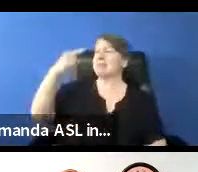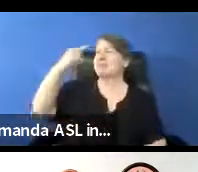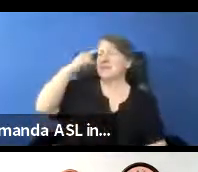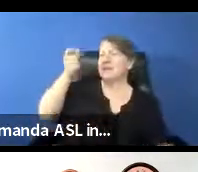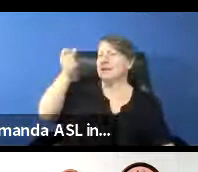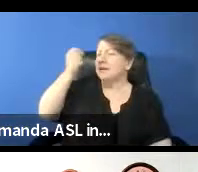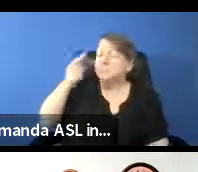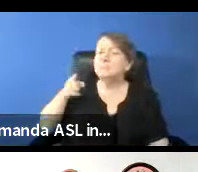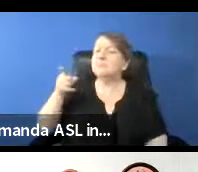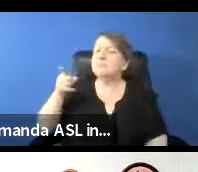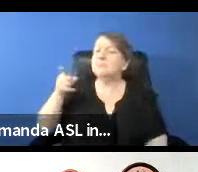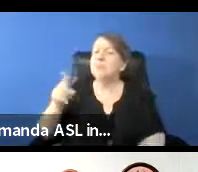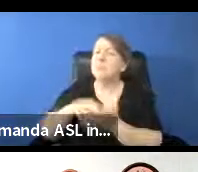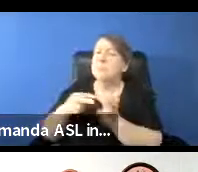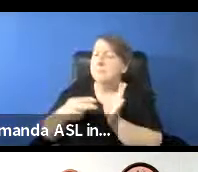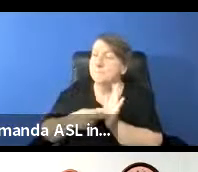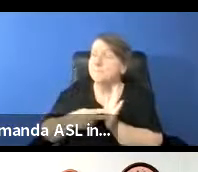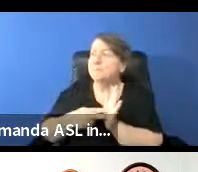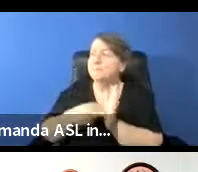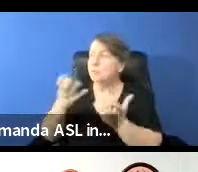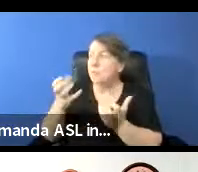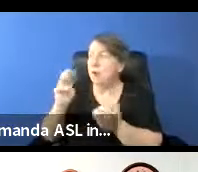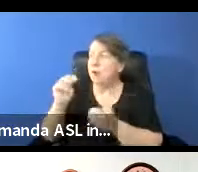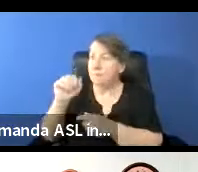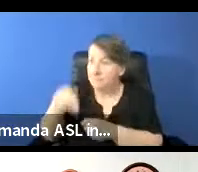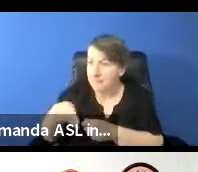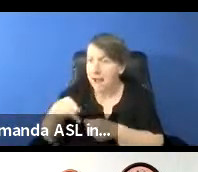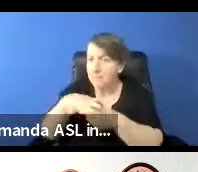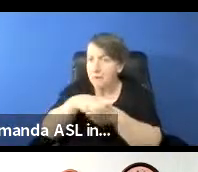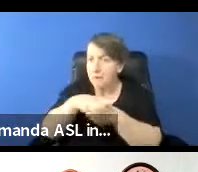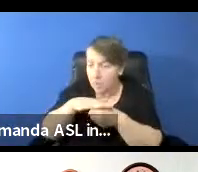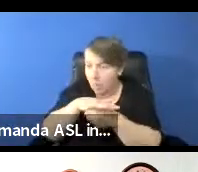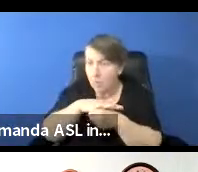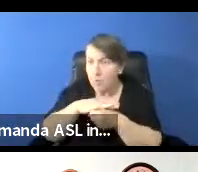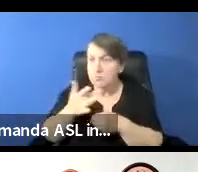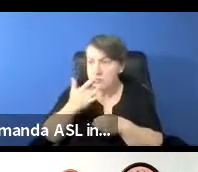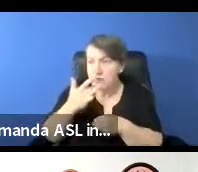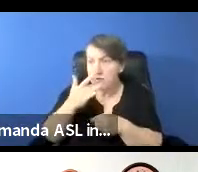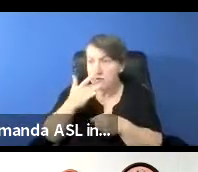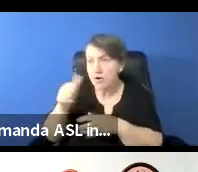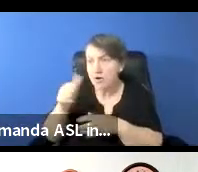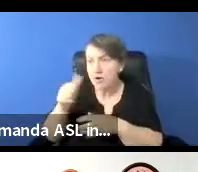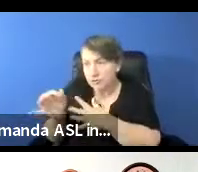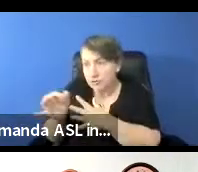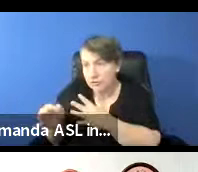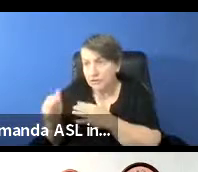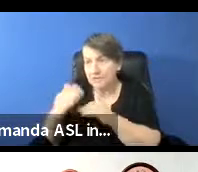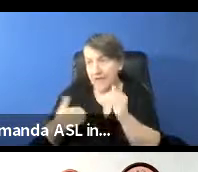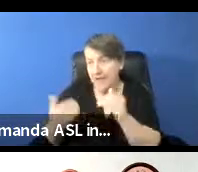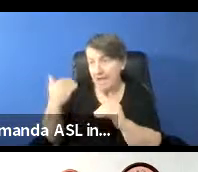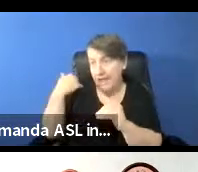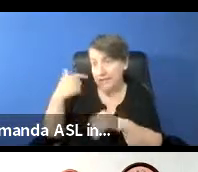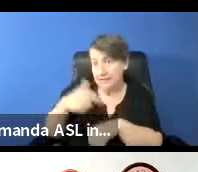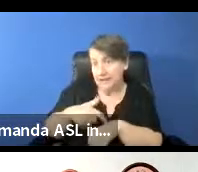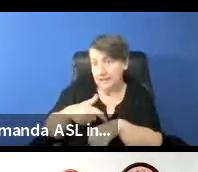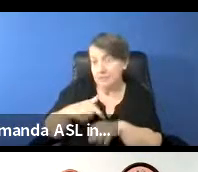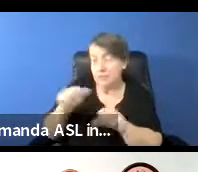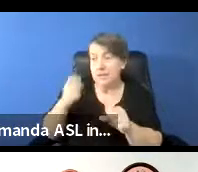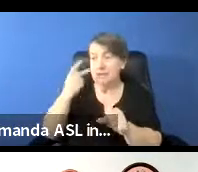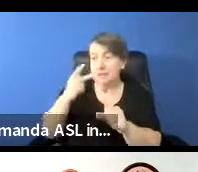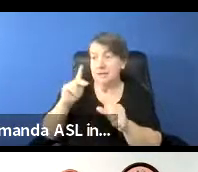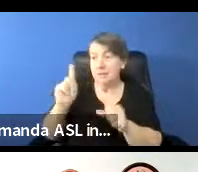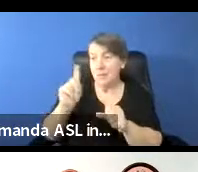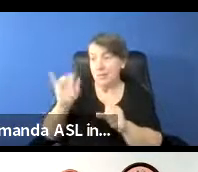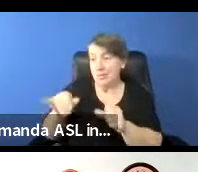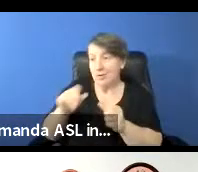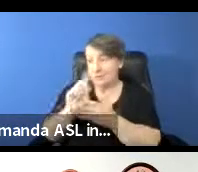understand. Are you asking for a map of the locally preferred alternative from the last time so that you can see where each one of